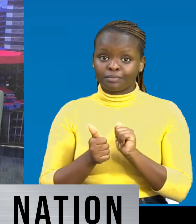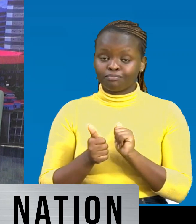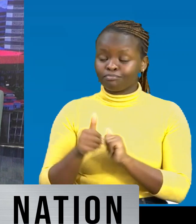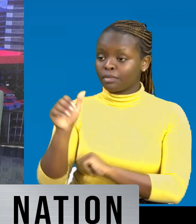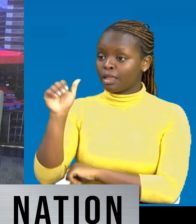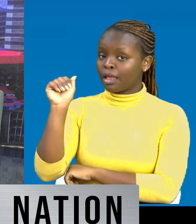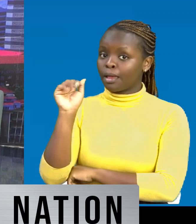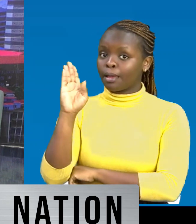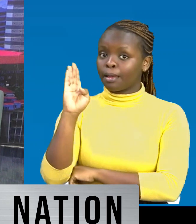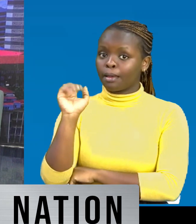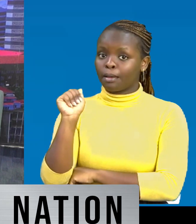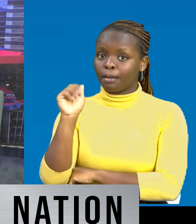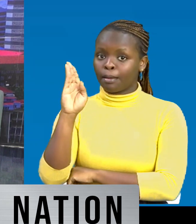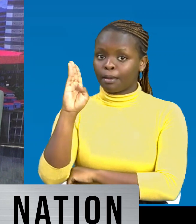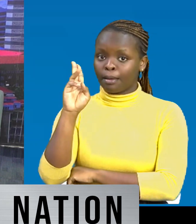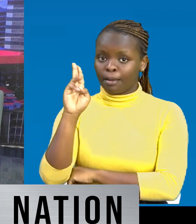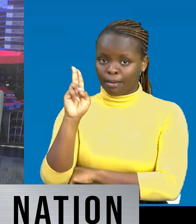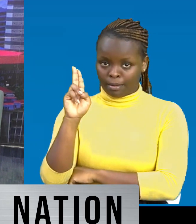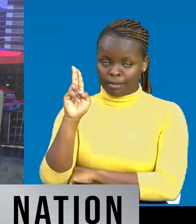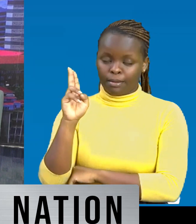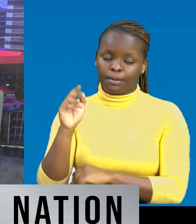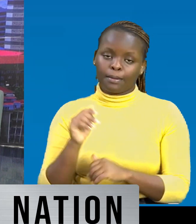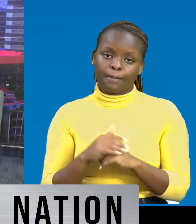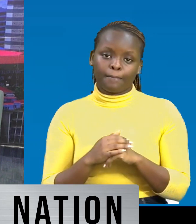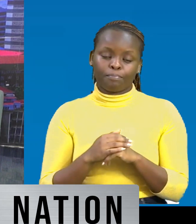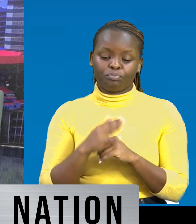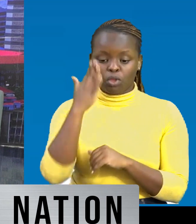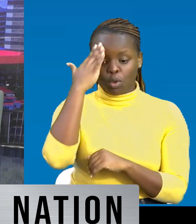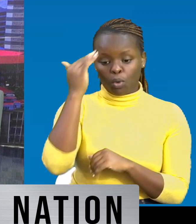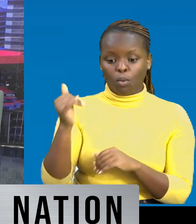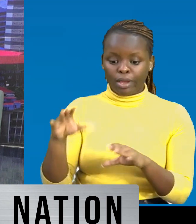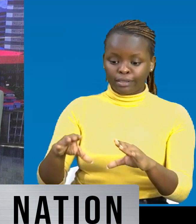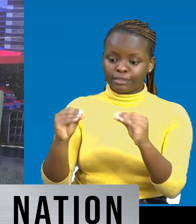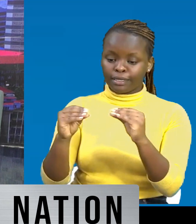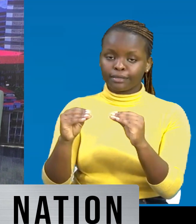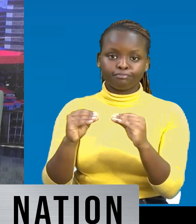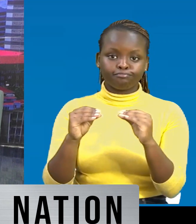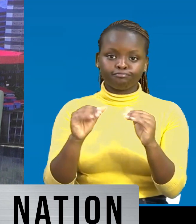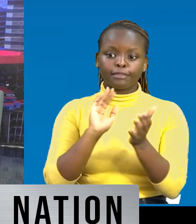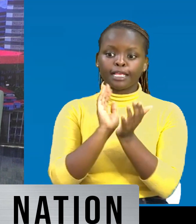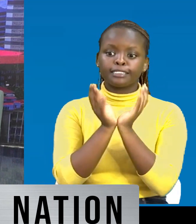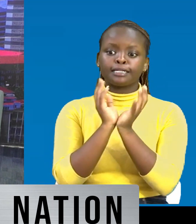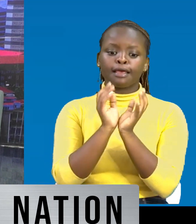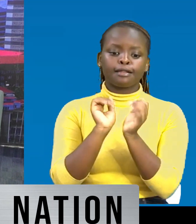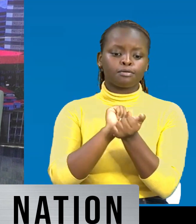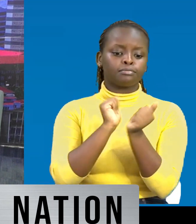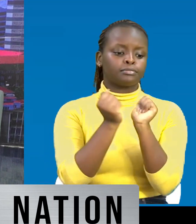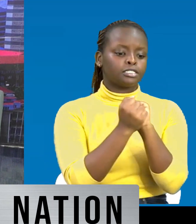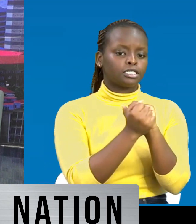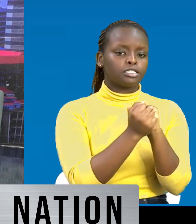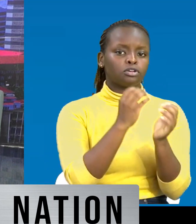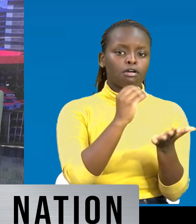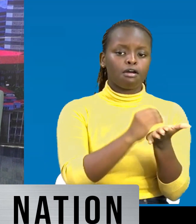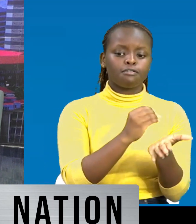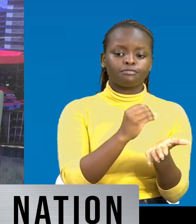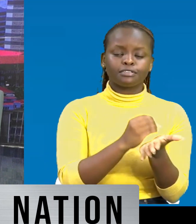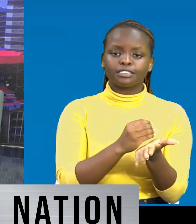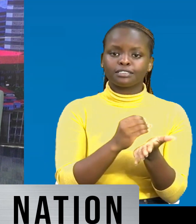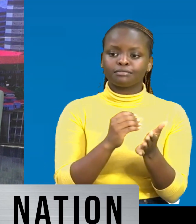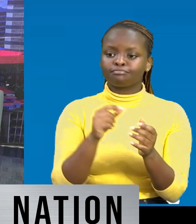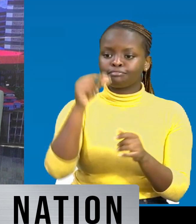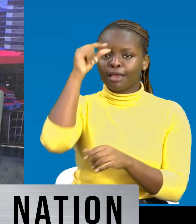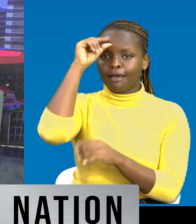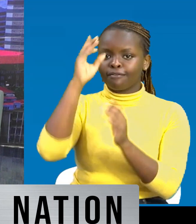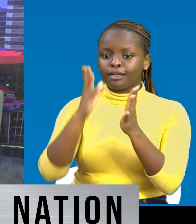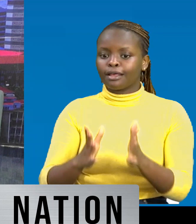Namwamba. Iko shida kwa nini tumechukua stadium tukabadilisha ikakuwa ofisi ya governor? Tafutia governor ofisi